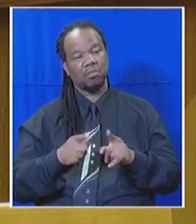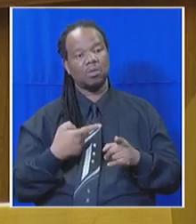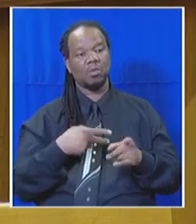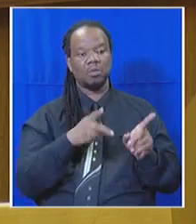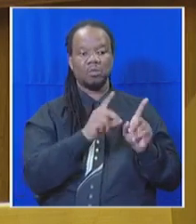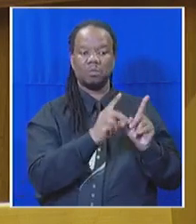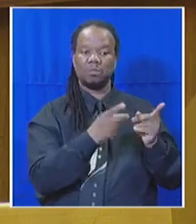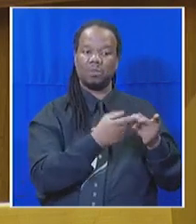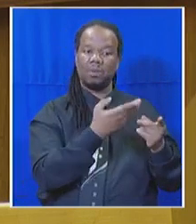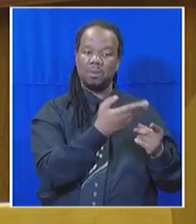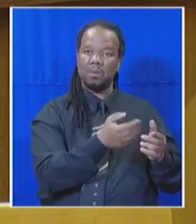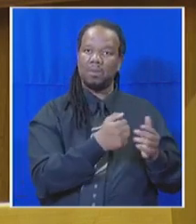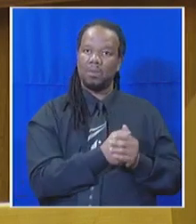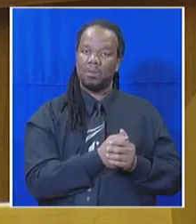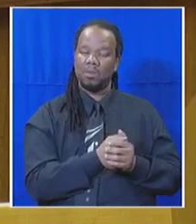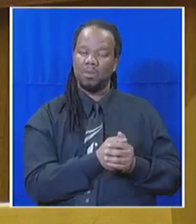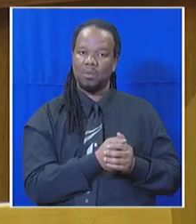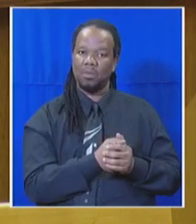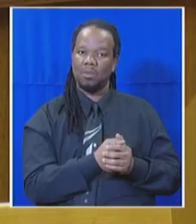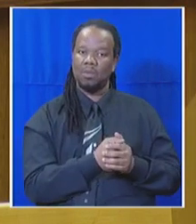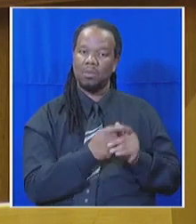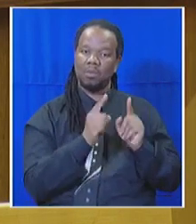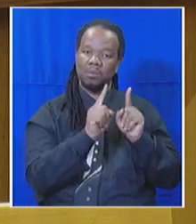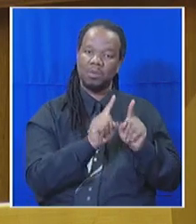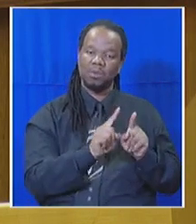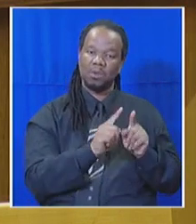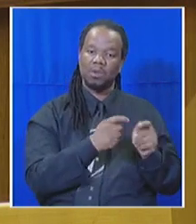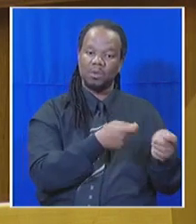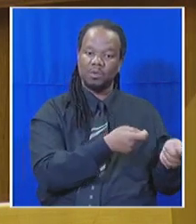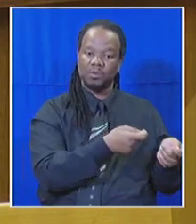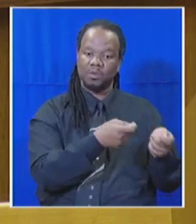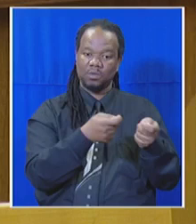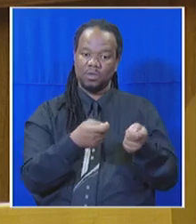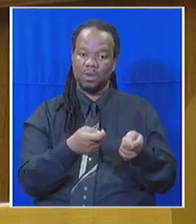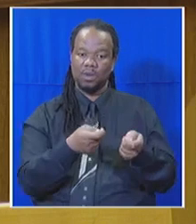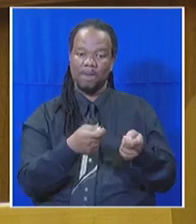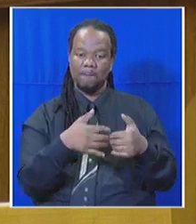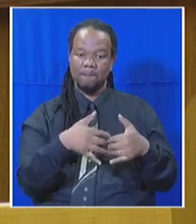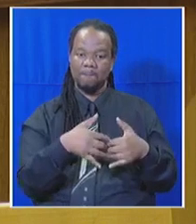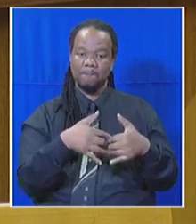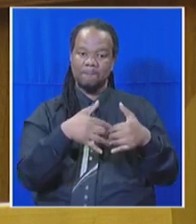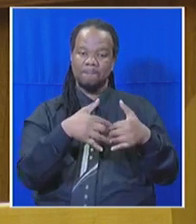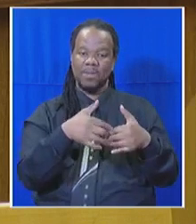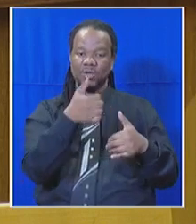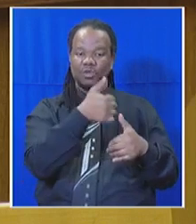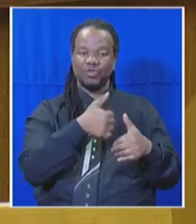with regard to the introduction of the creation of the Office of the Chief